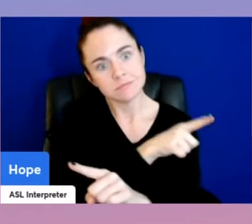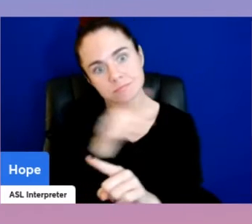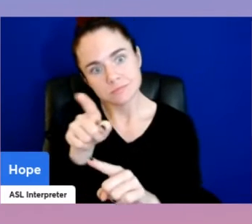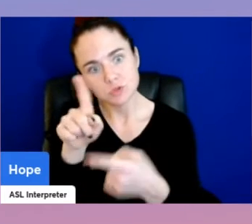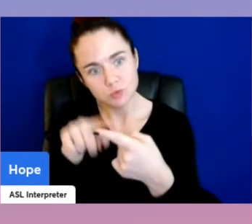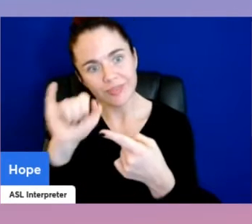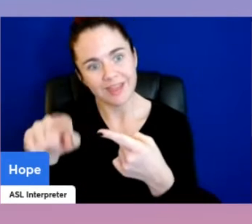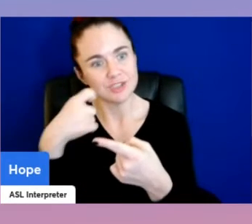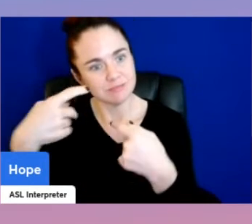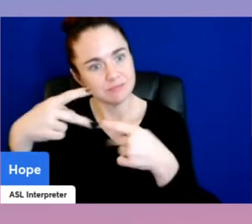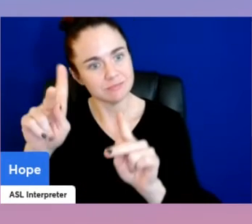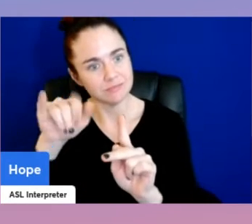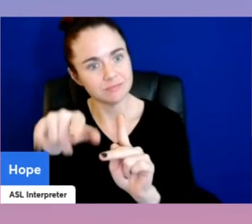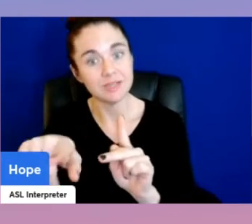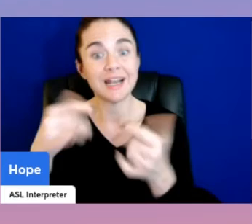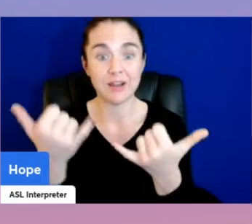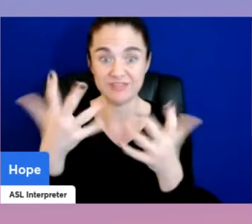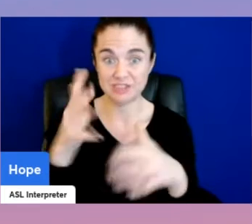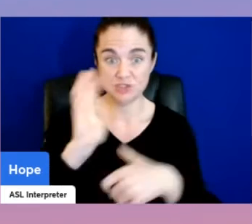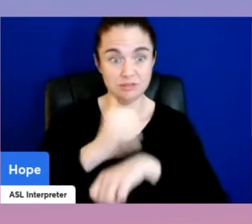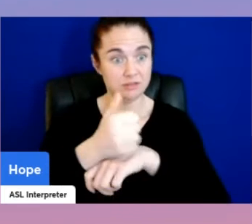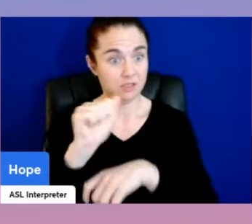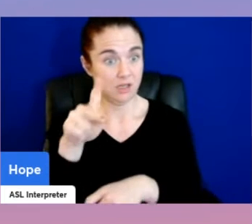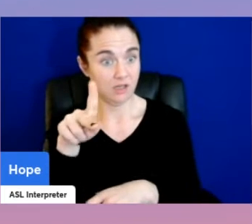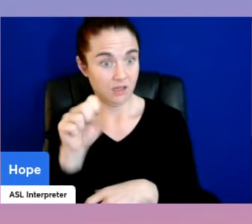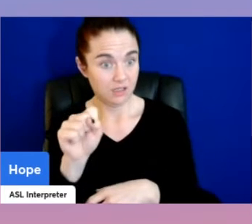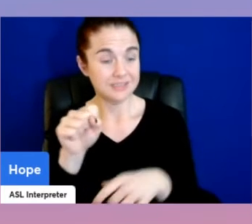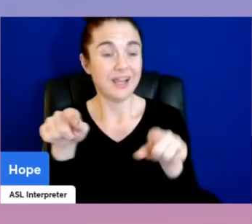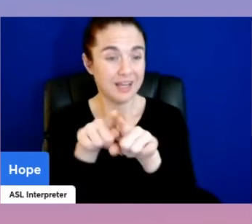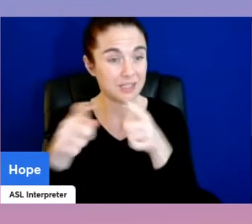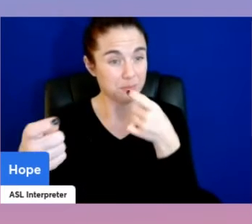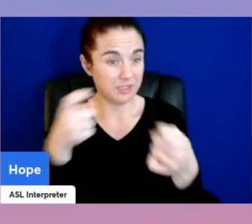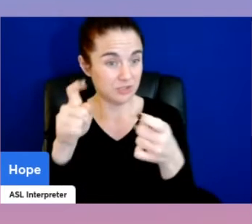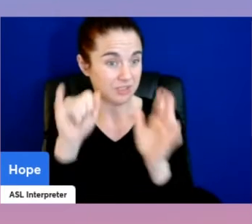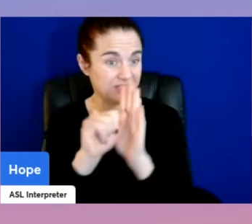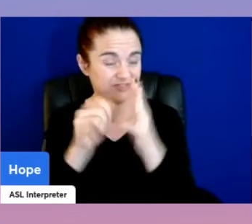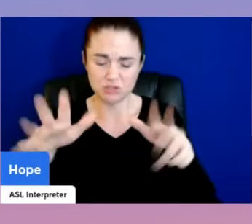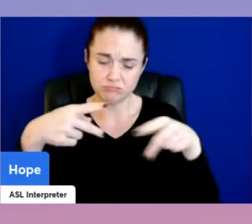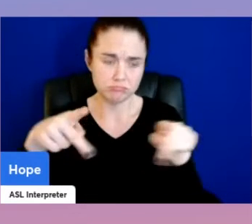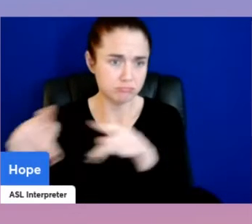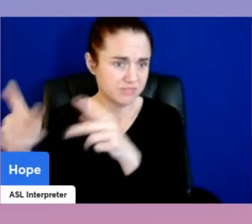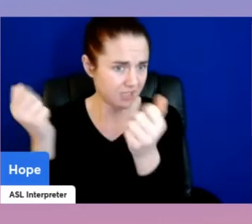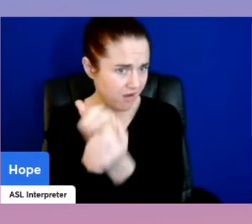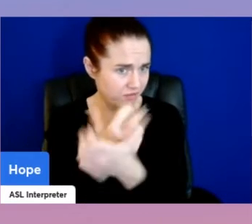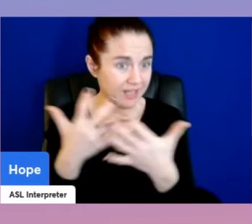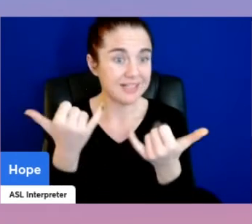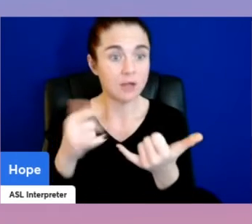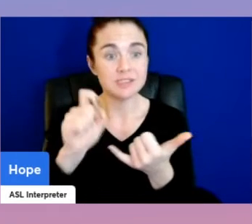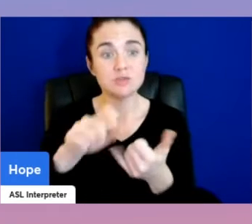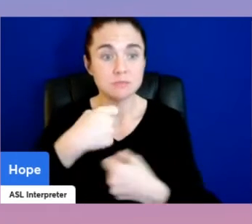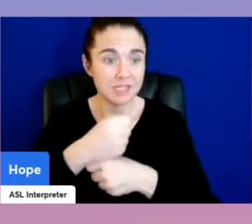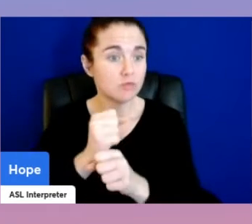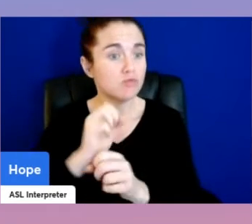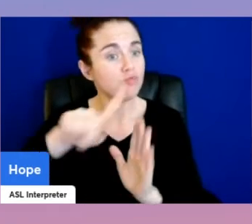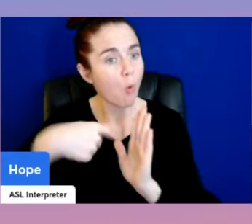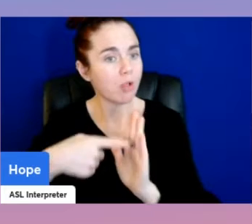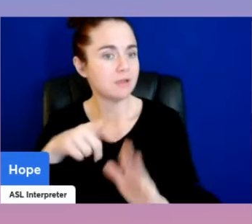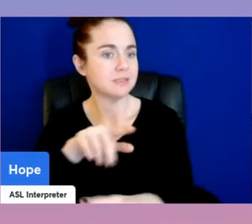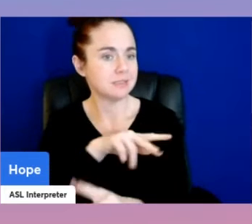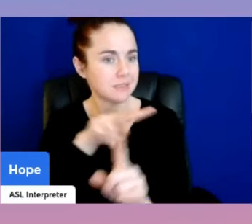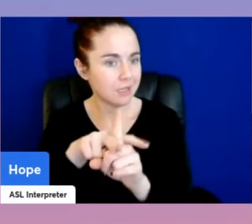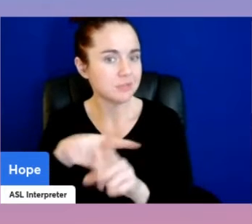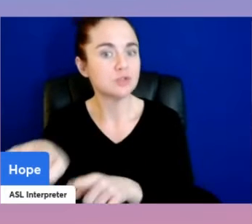have the AKS cluster set up and the managed identity provisioned, now we need to create role assignments to grant this